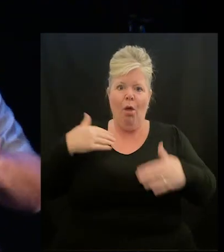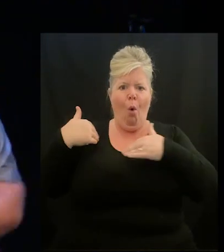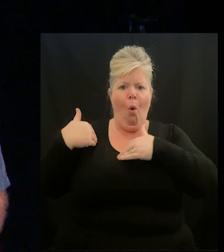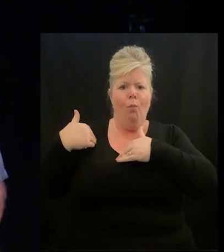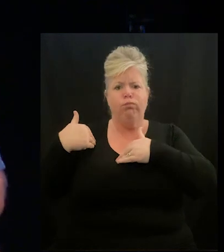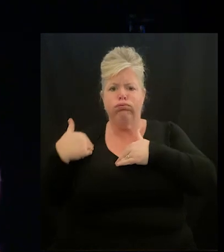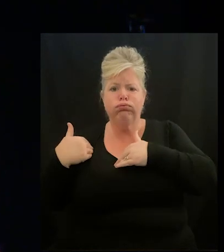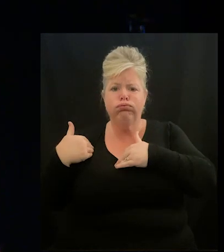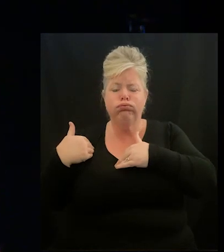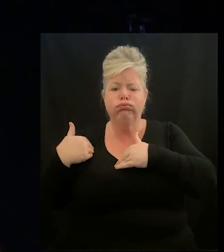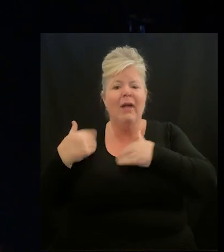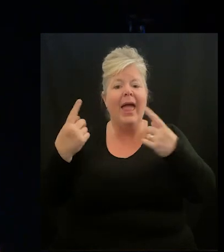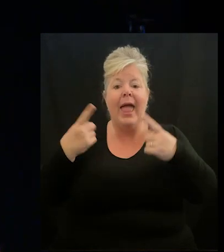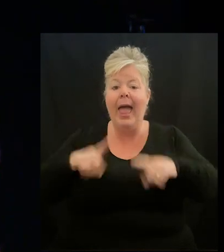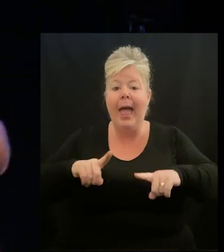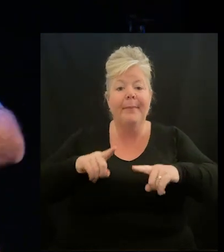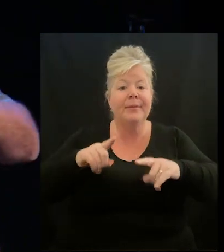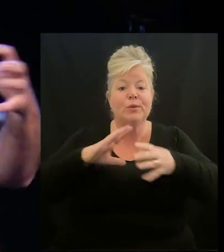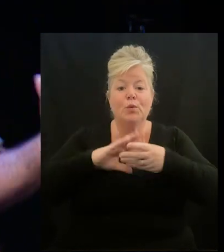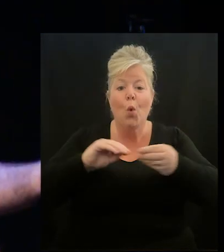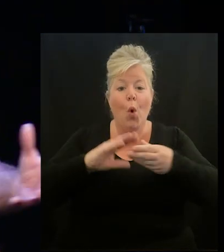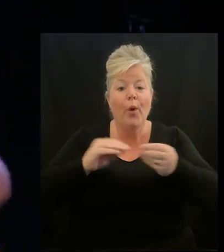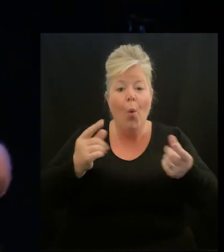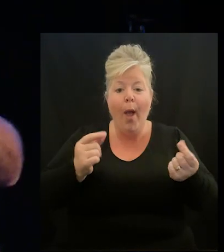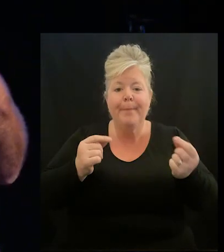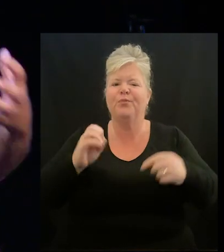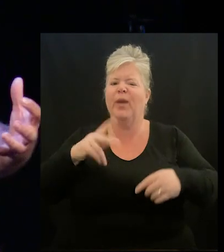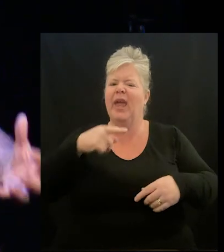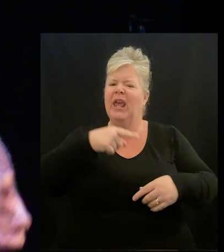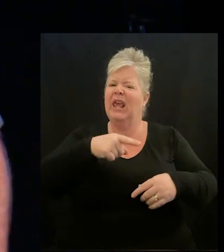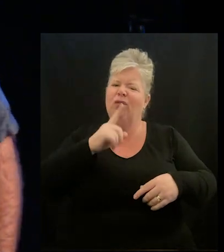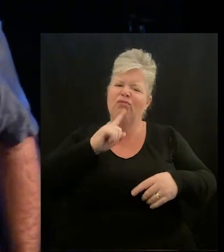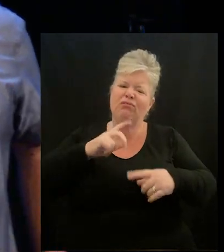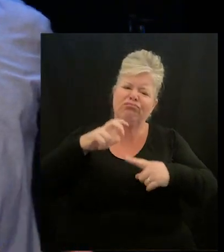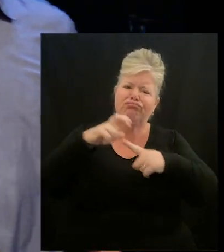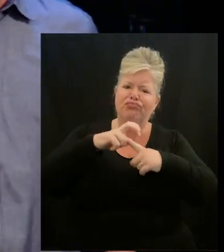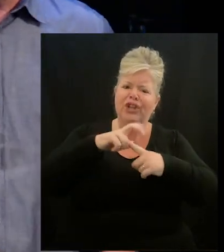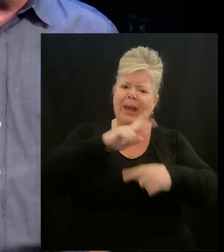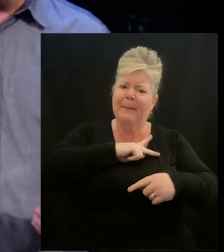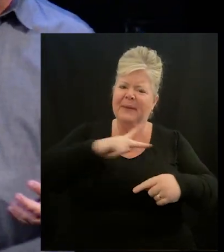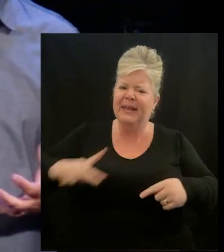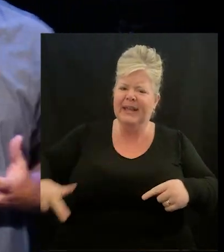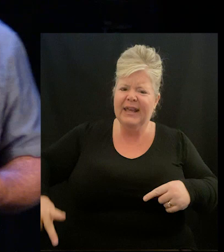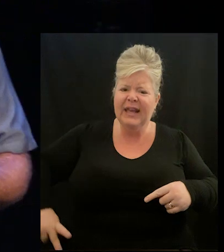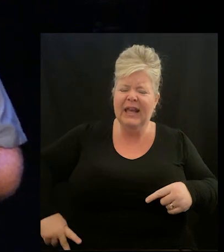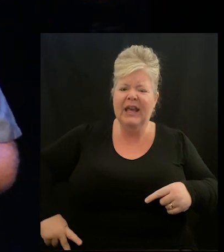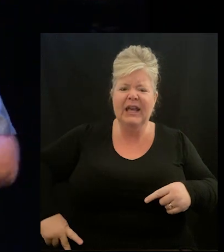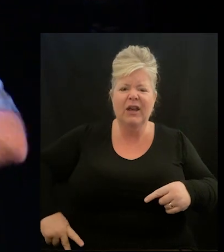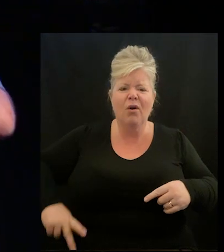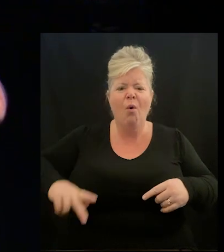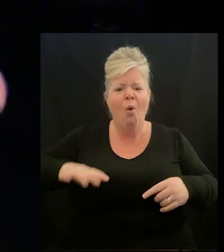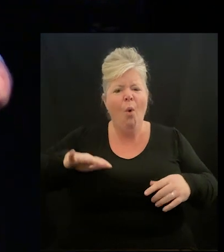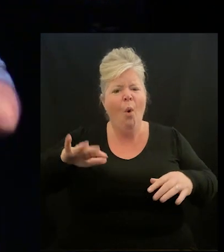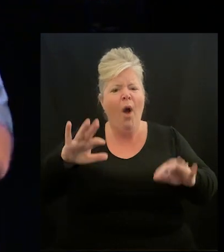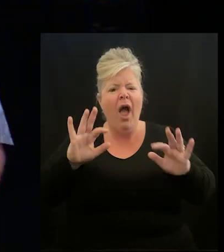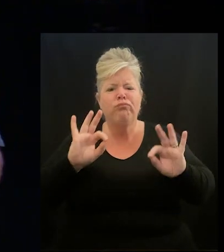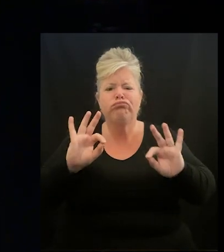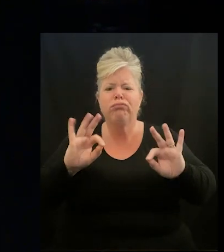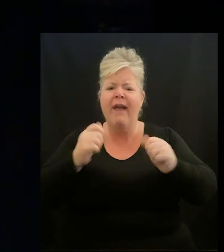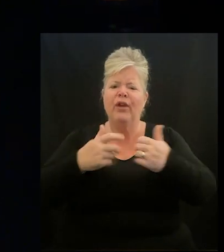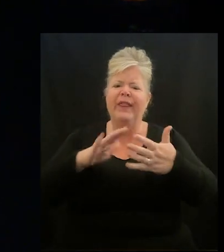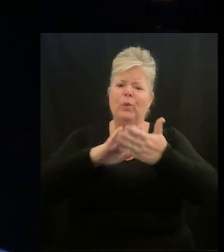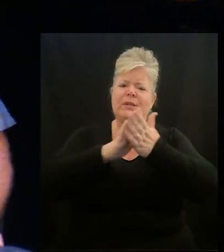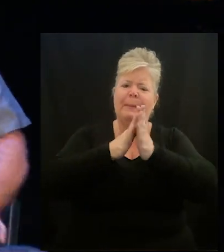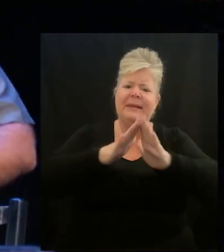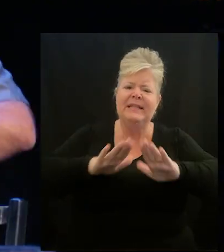And here's how it happened. Jehoshaphat is a great king. He's one of the great kings that Judah had. Things are peaceful